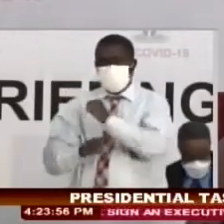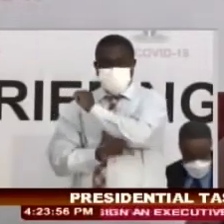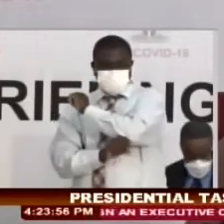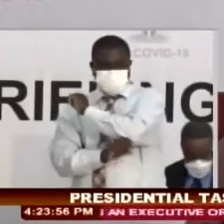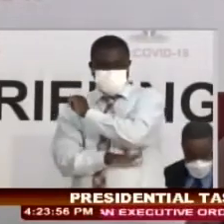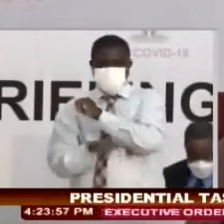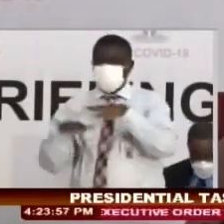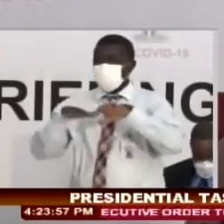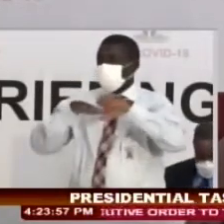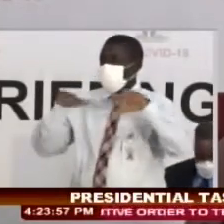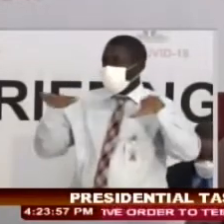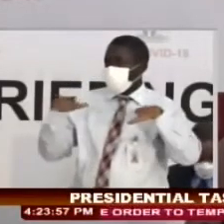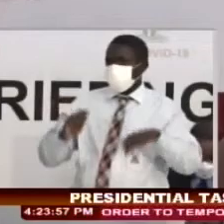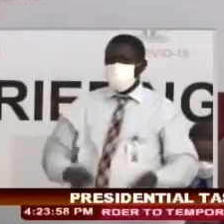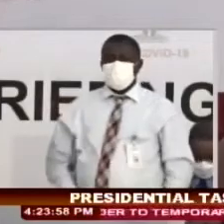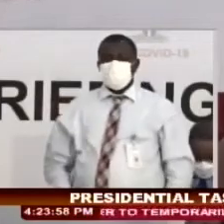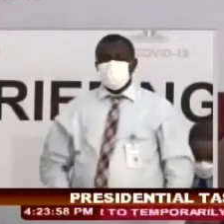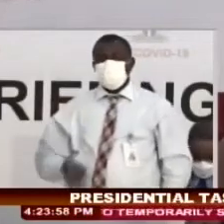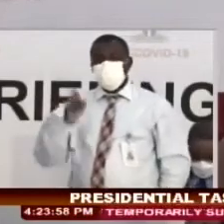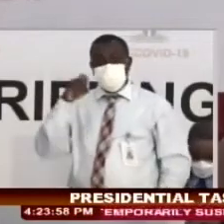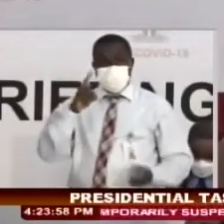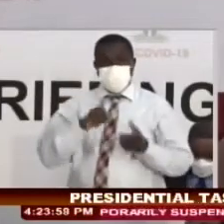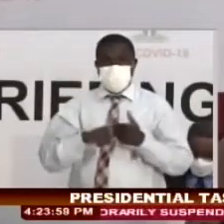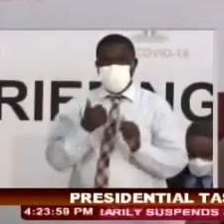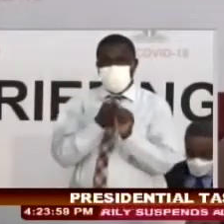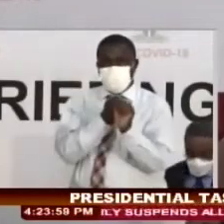The need to avoid mass gatherings